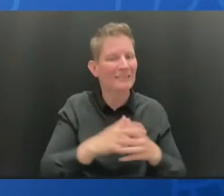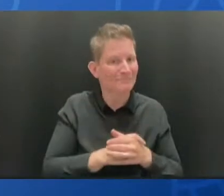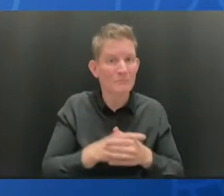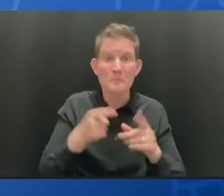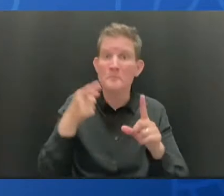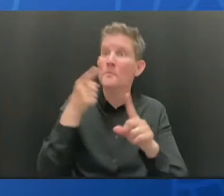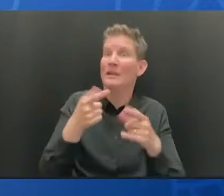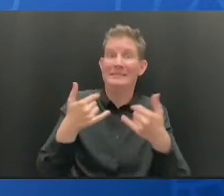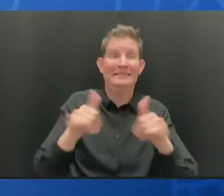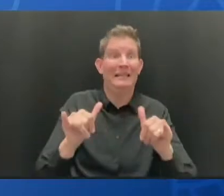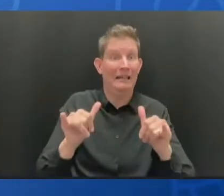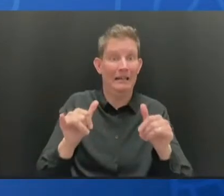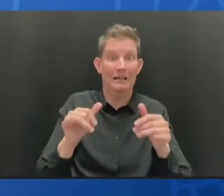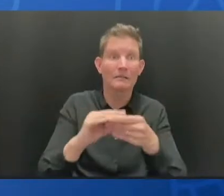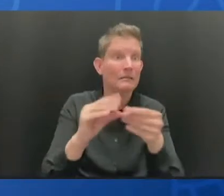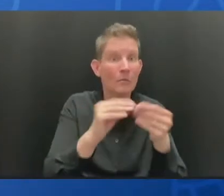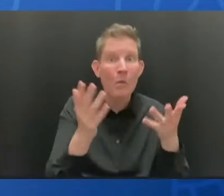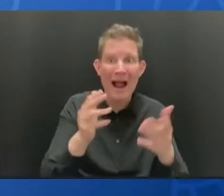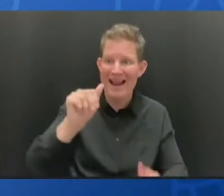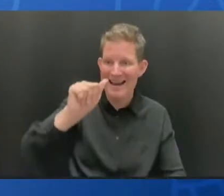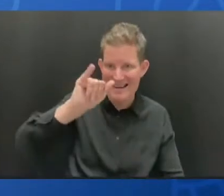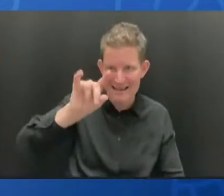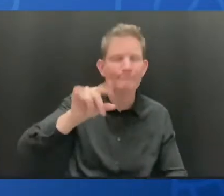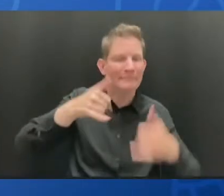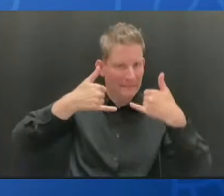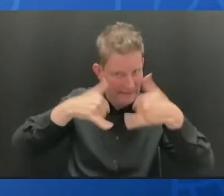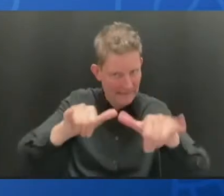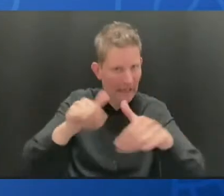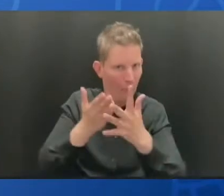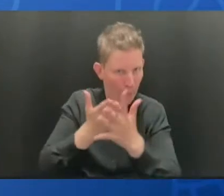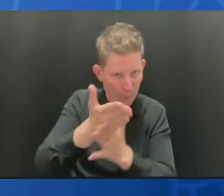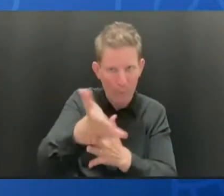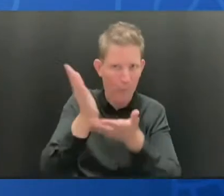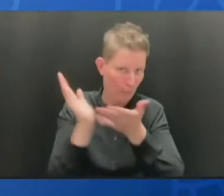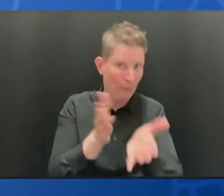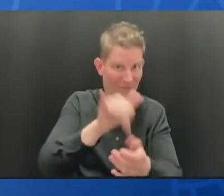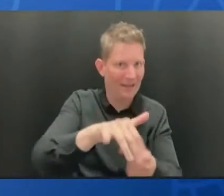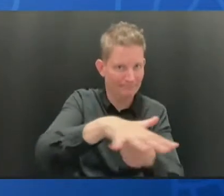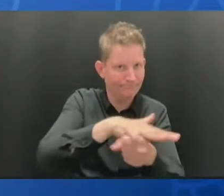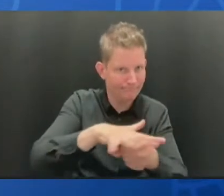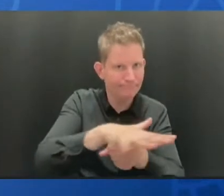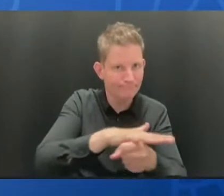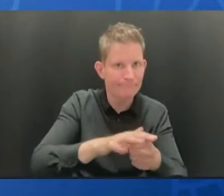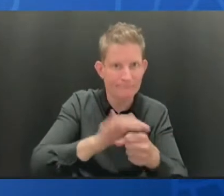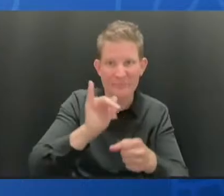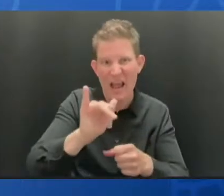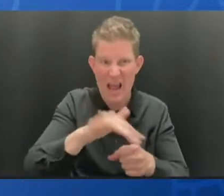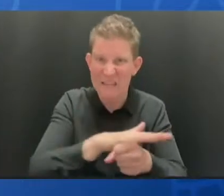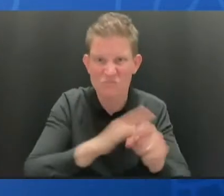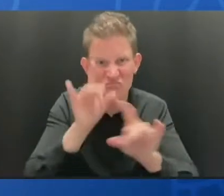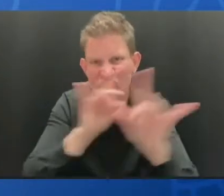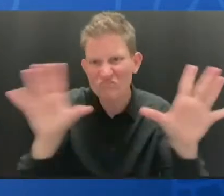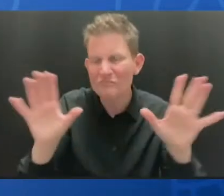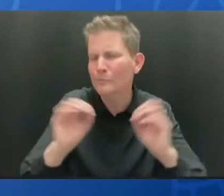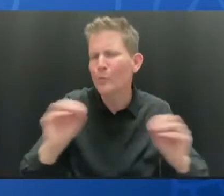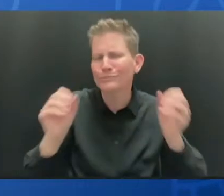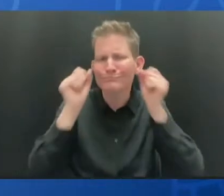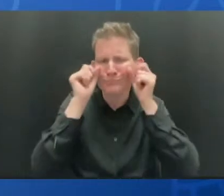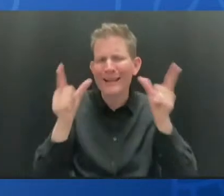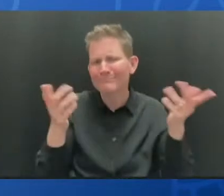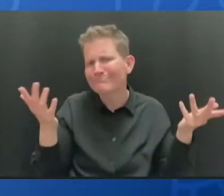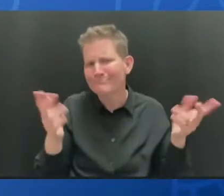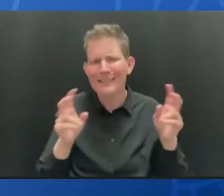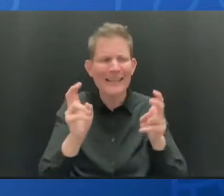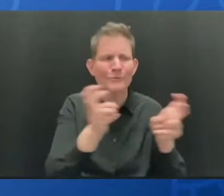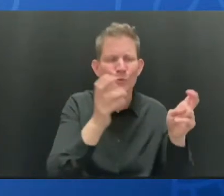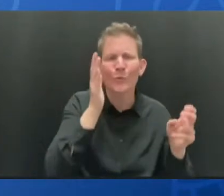kind of an environment, it's not surprising that there might be a few issues involved, but the good news is that those seeking to get aid to the